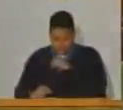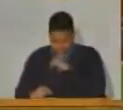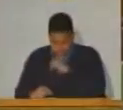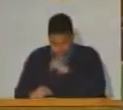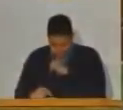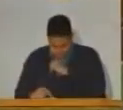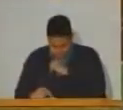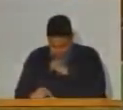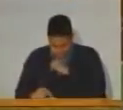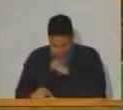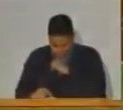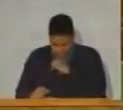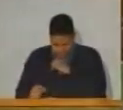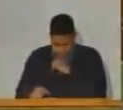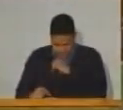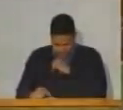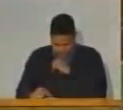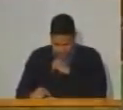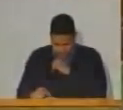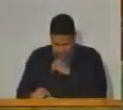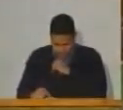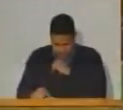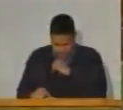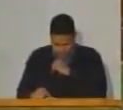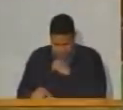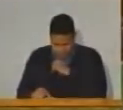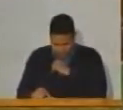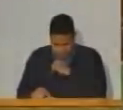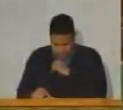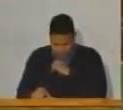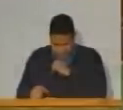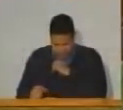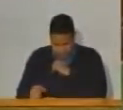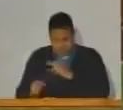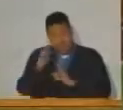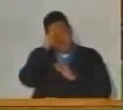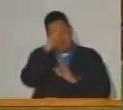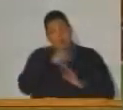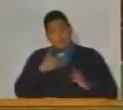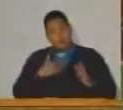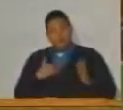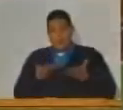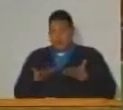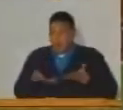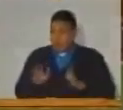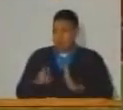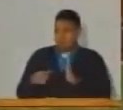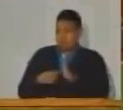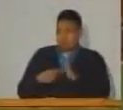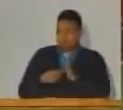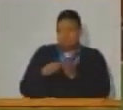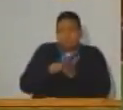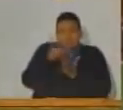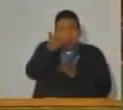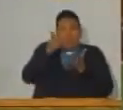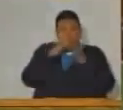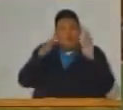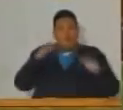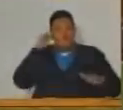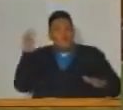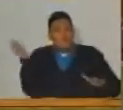Honorable members, the provision of affordable housing for all Jamaicans is a major priority of this